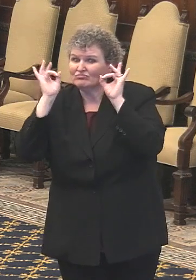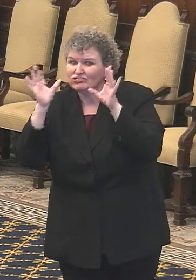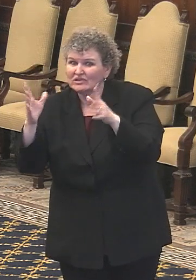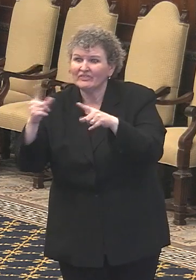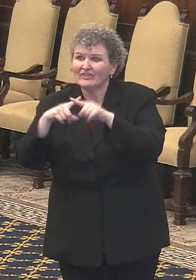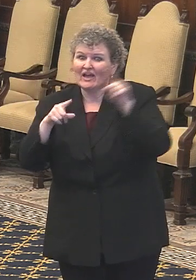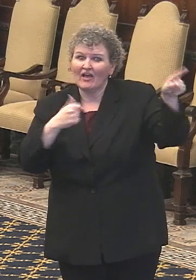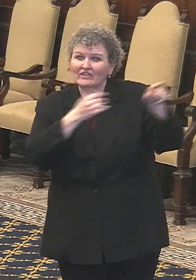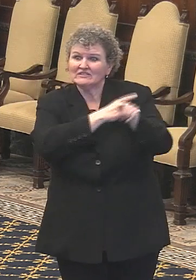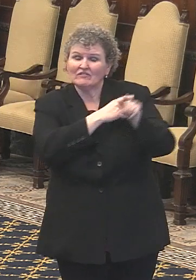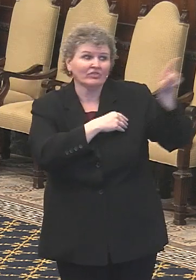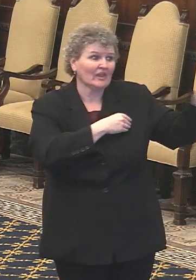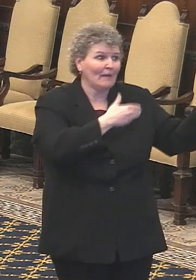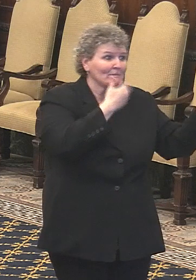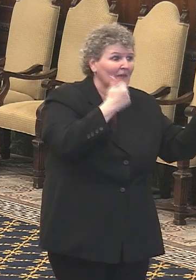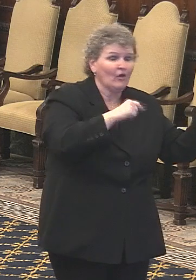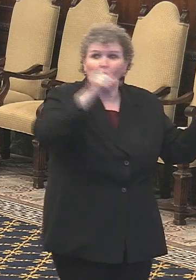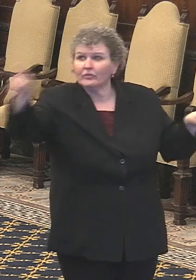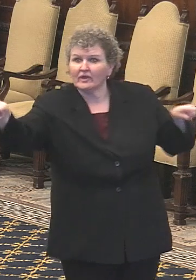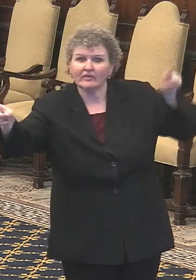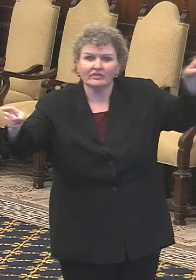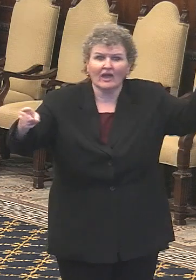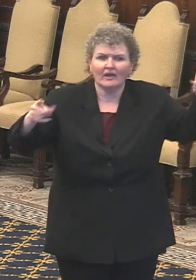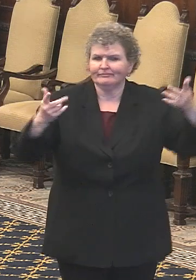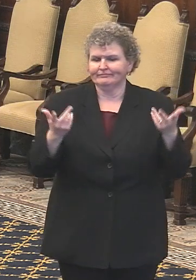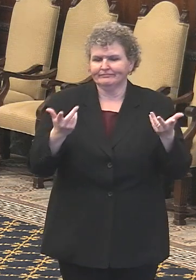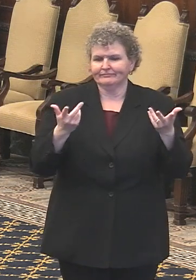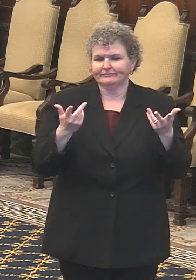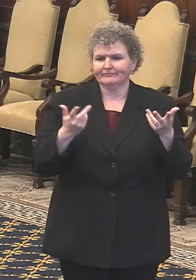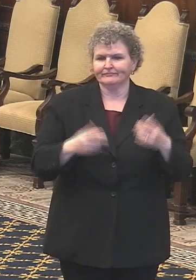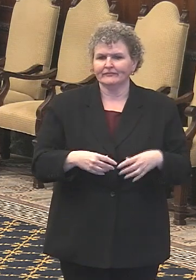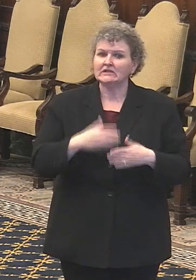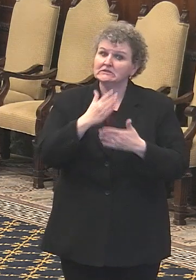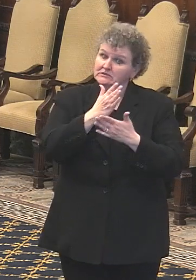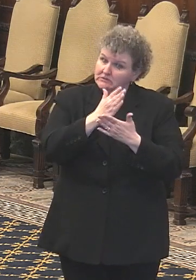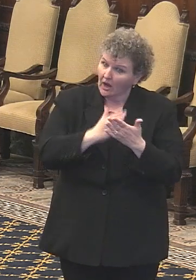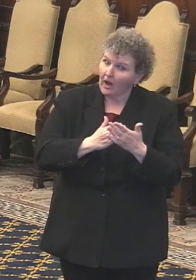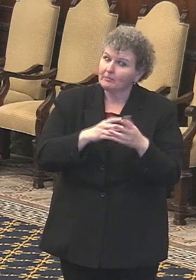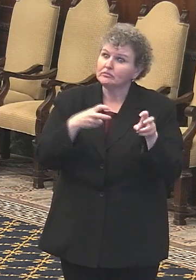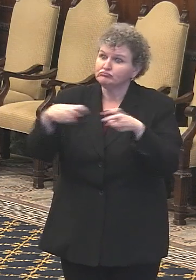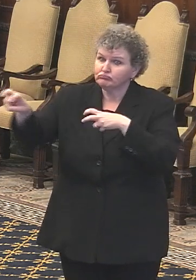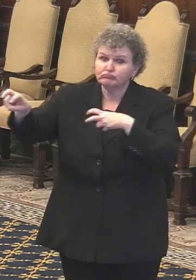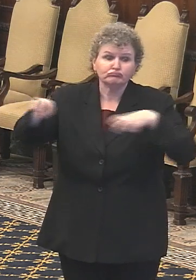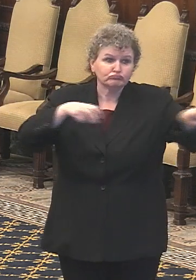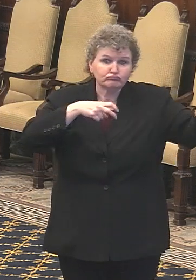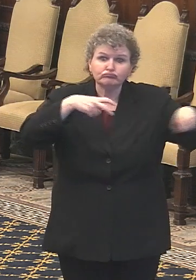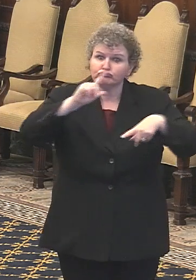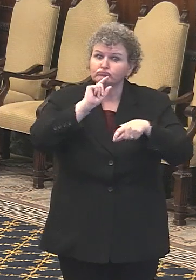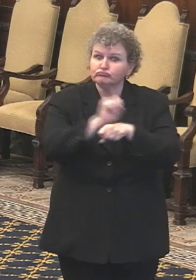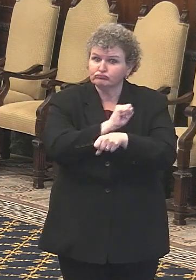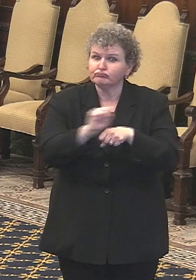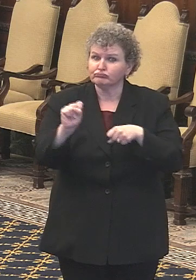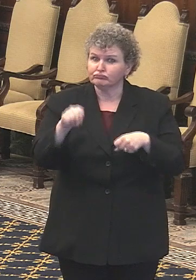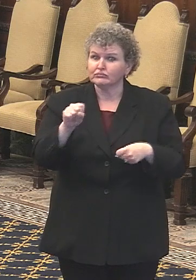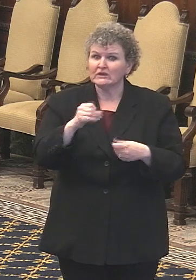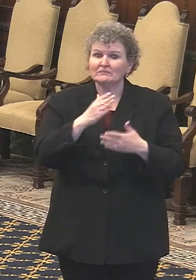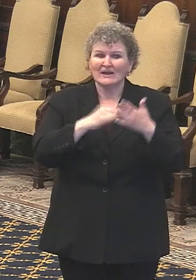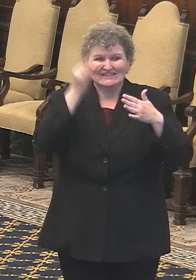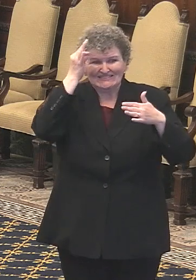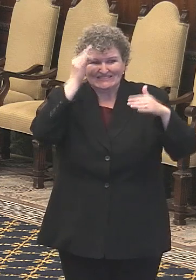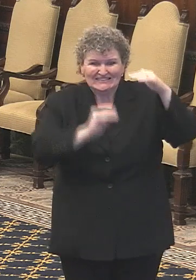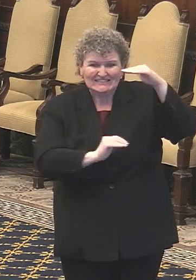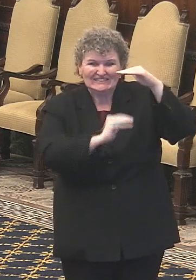them. And so I don't know where they draw a line. I know that some transfers have occurred in the past few weeks. I'm not really sure if that's because of capacity or not. I would say there have